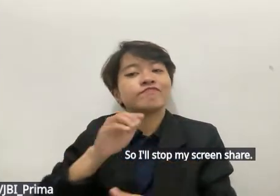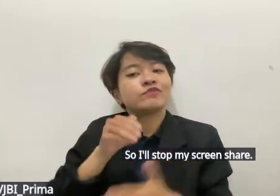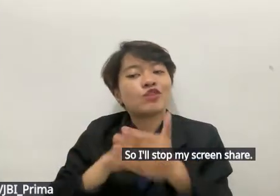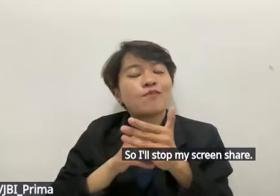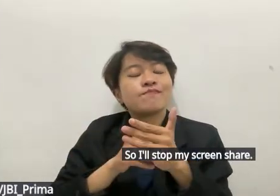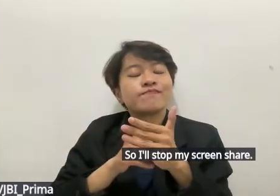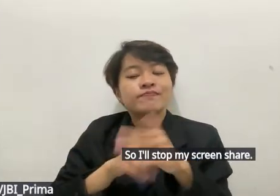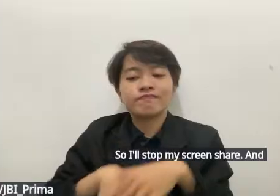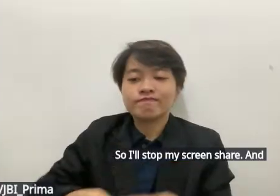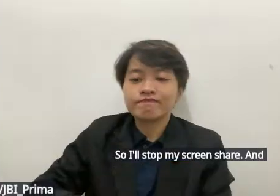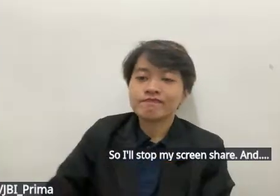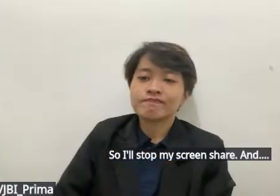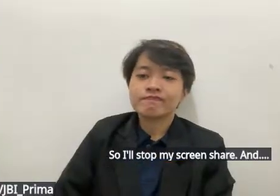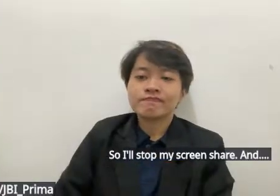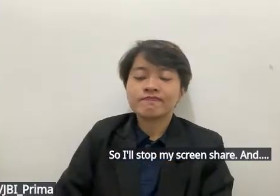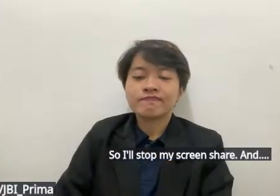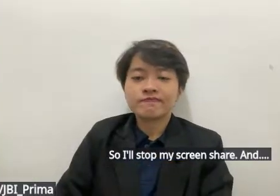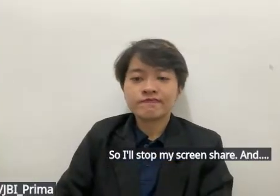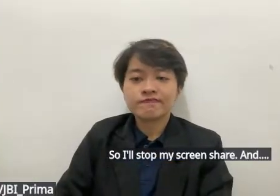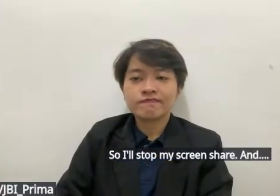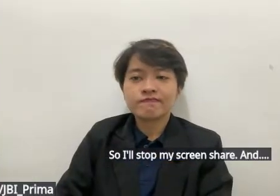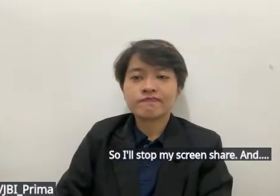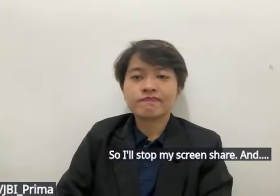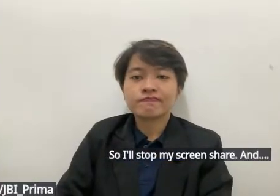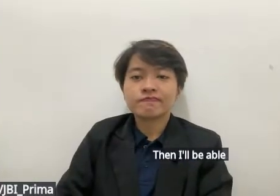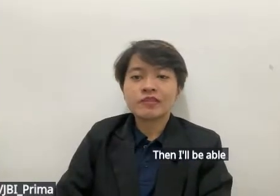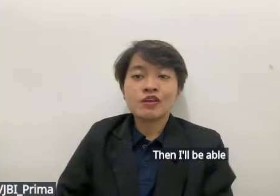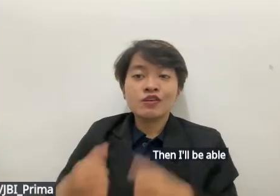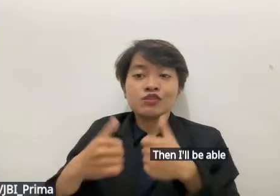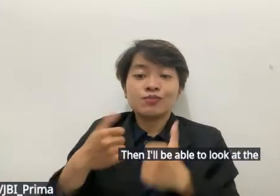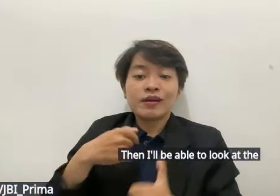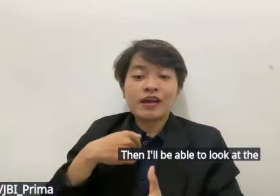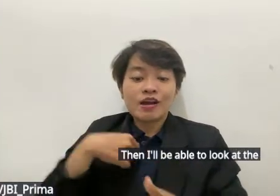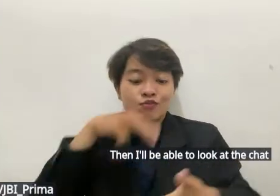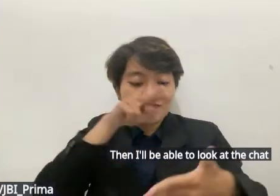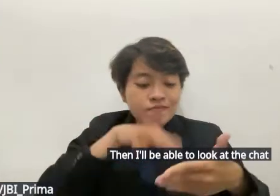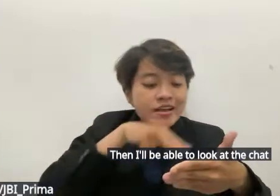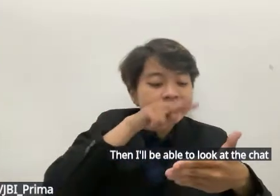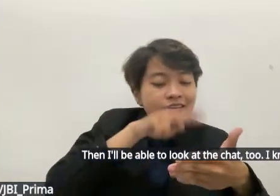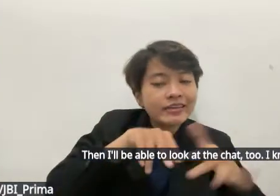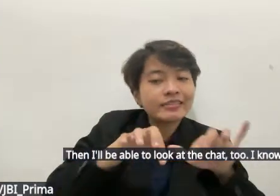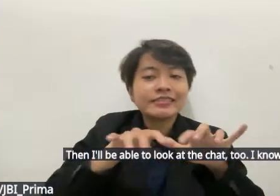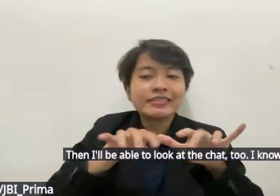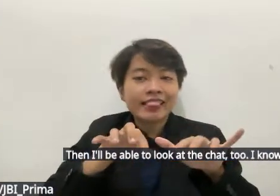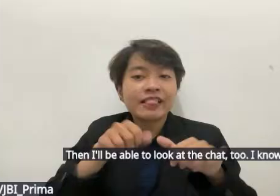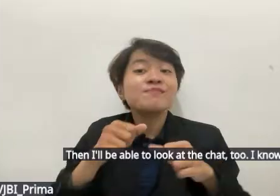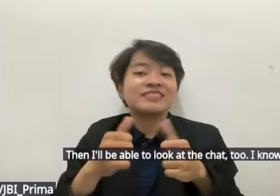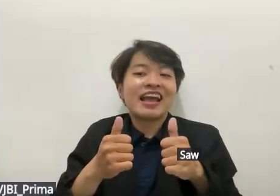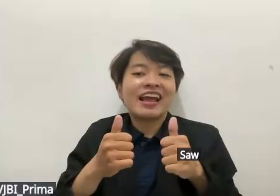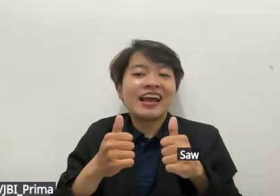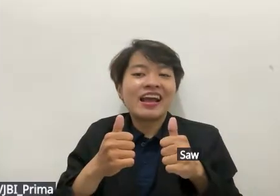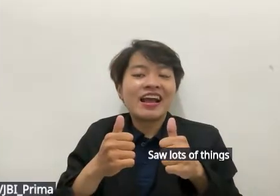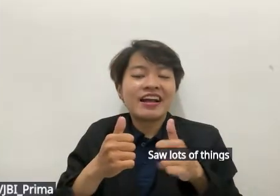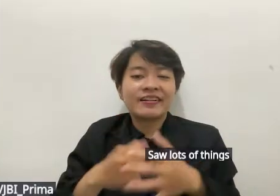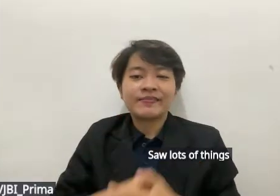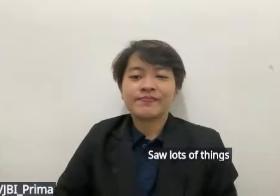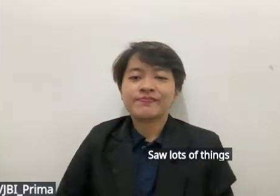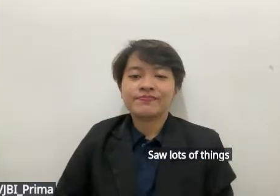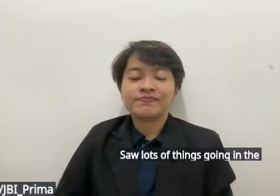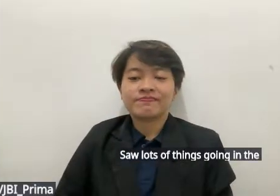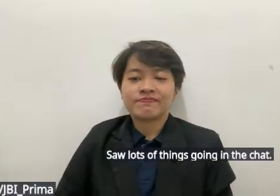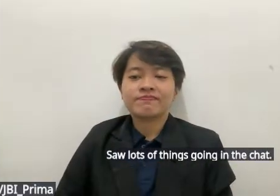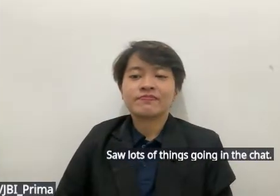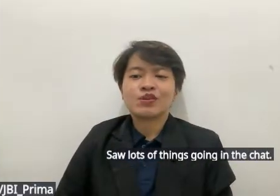and then I'll be able to look at the chat too. I know that I saw lots of things going in the